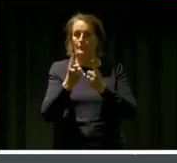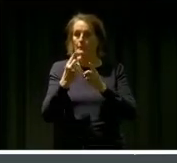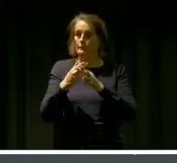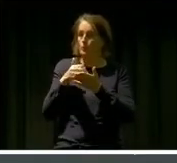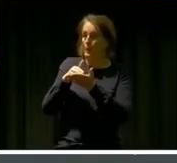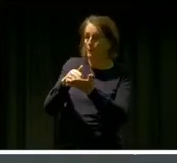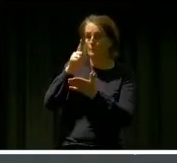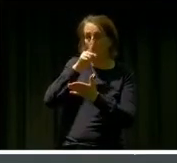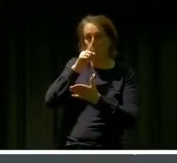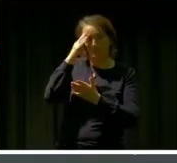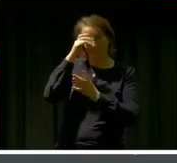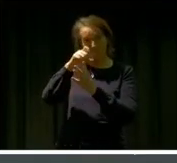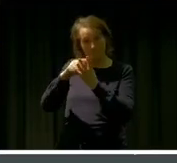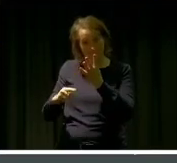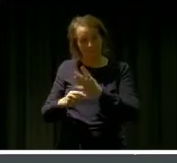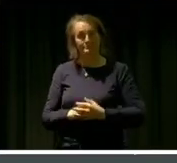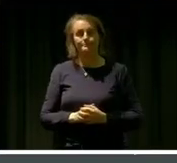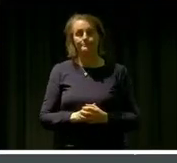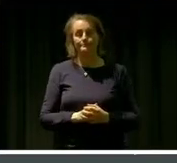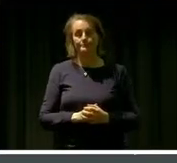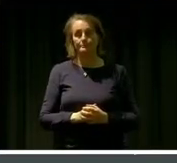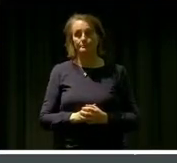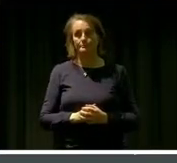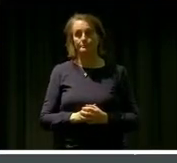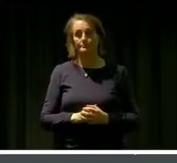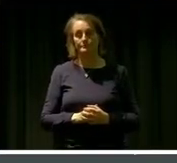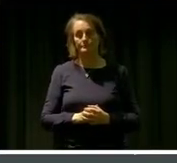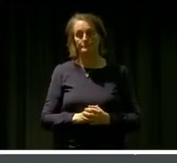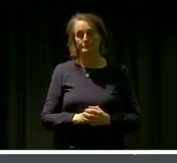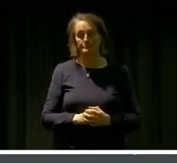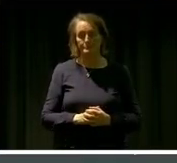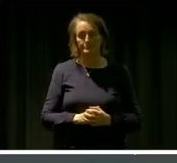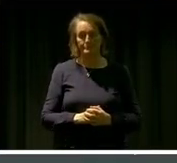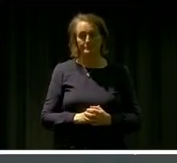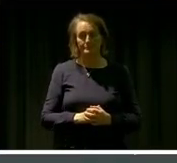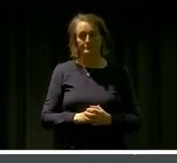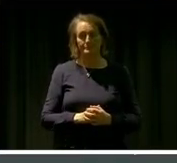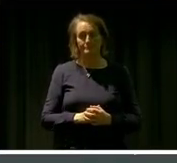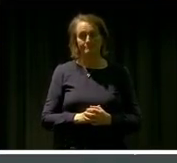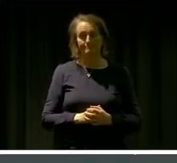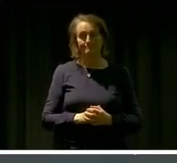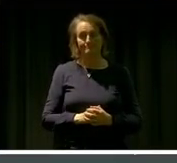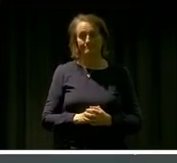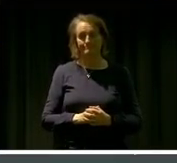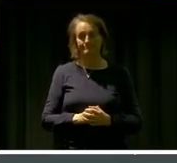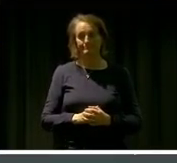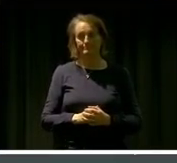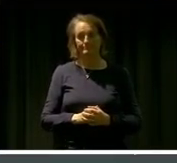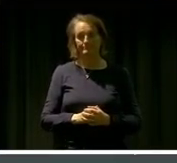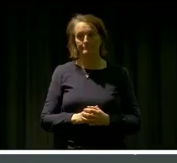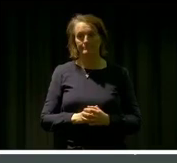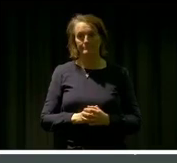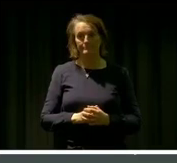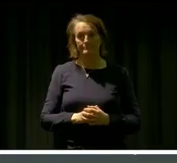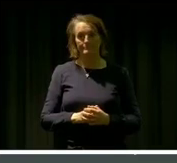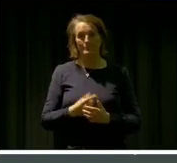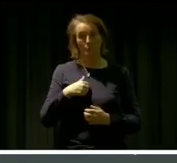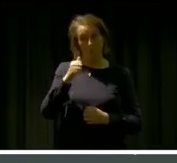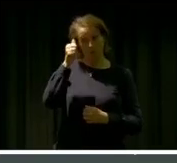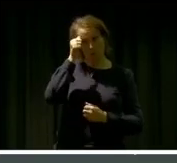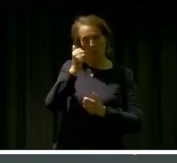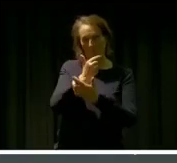And although there are a variety of factors that influence whether or not people with intellectual disability can enjoy a healthy